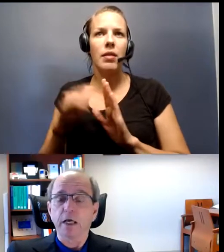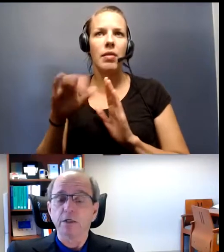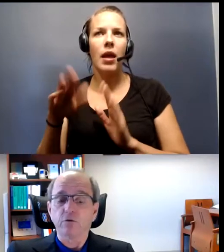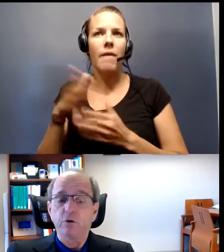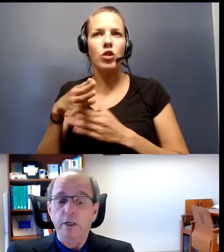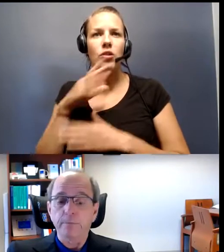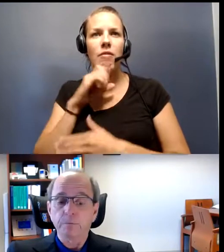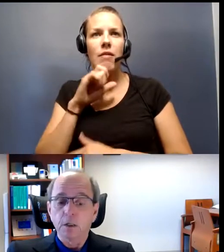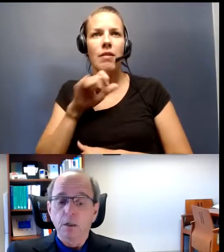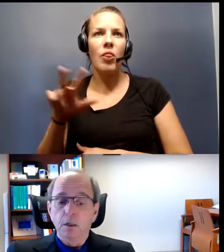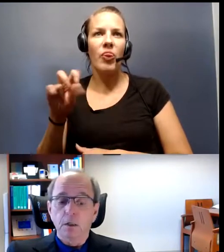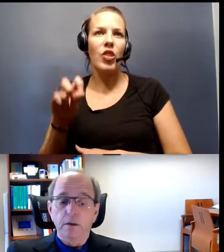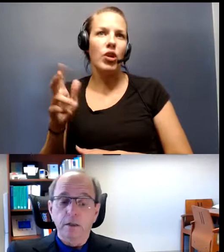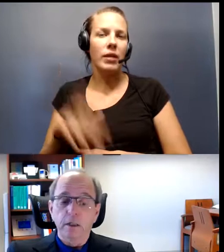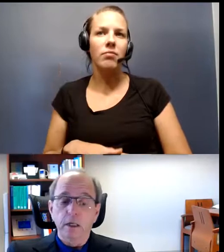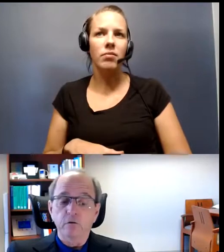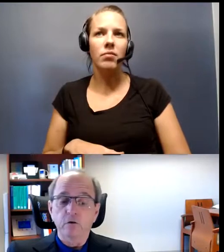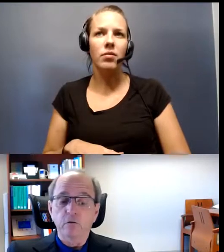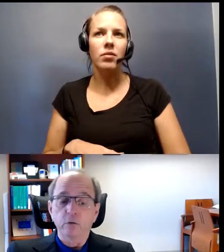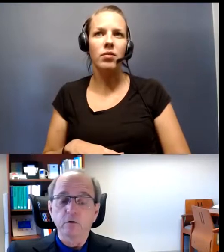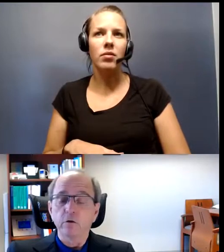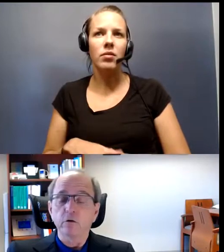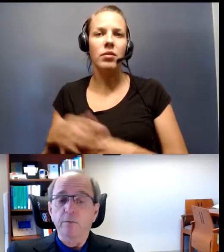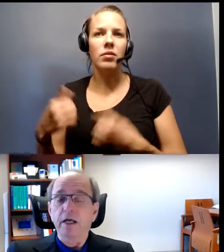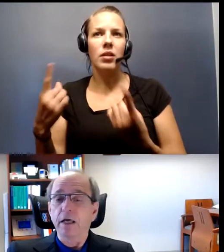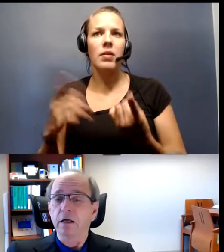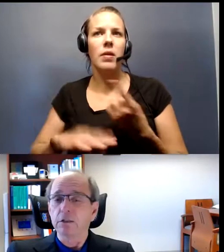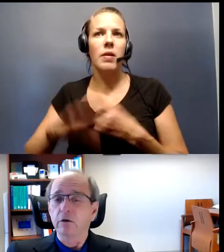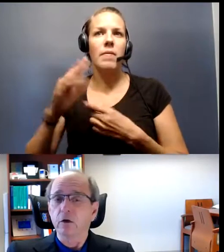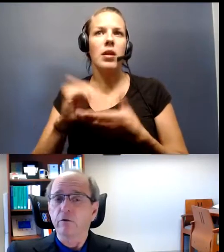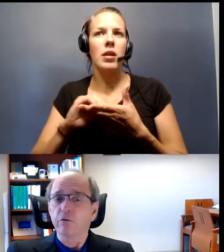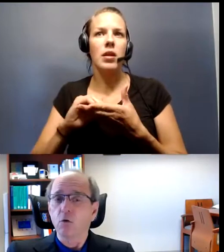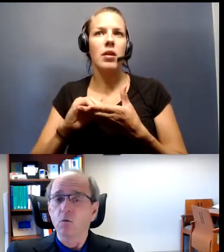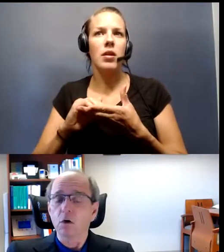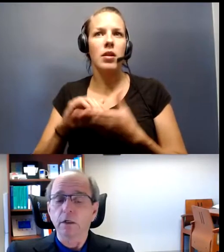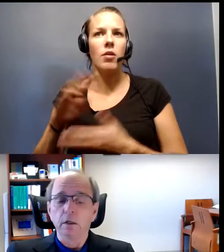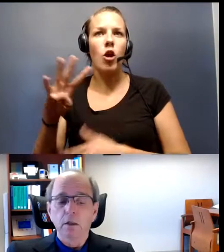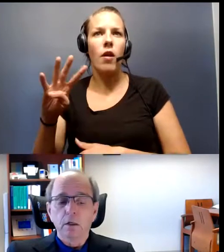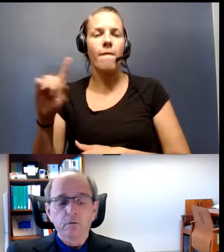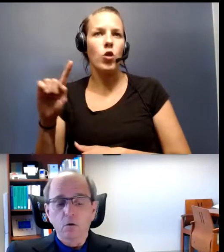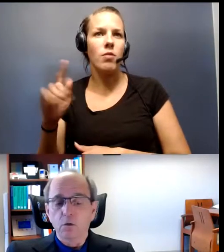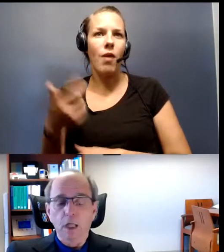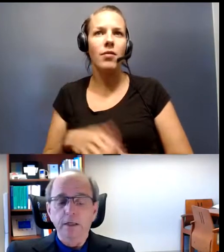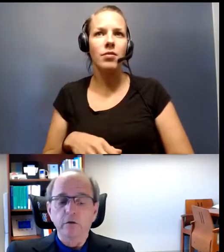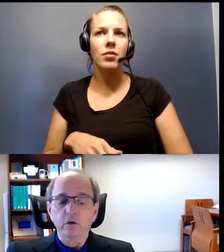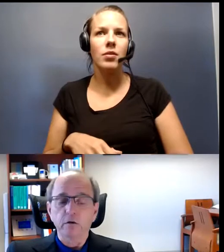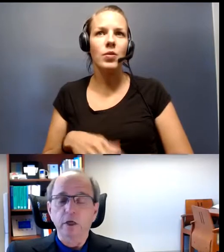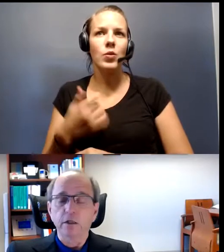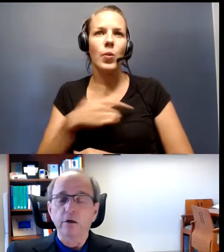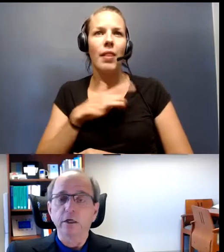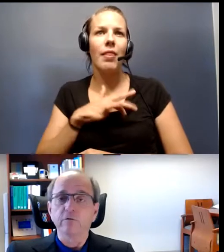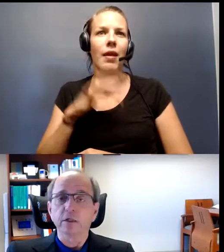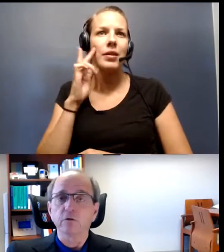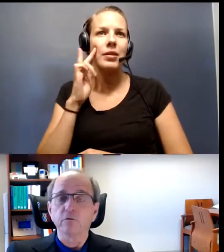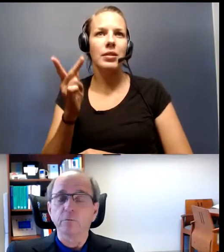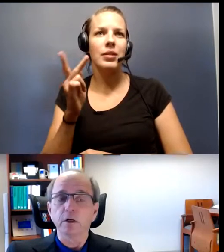about age 30. It has since risen to about just over 41. So we're likely seeing